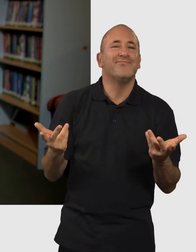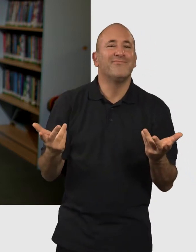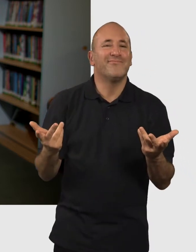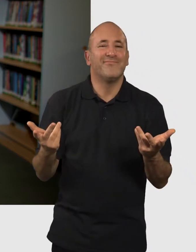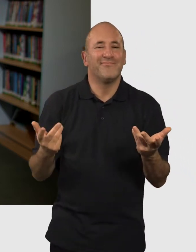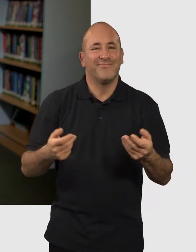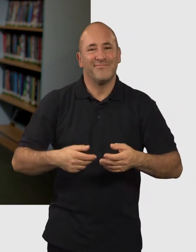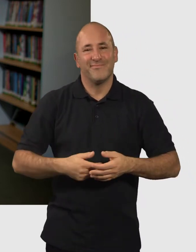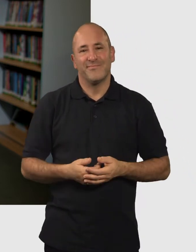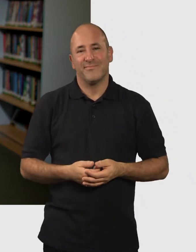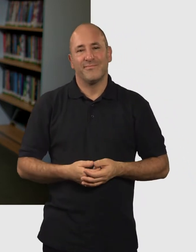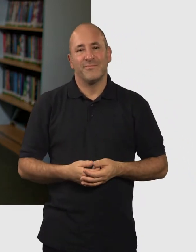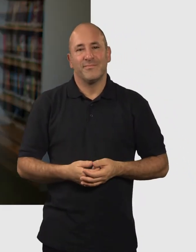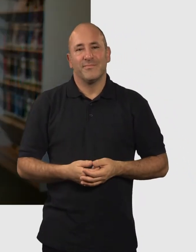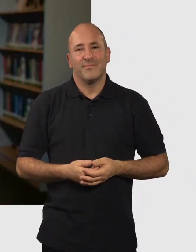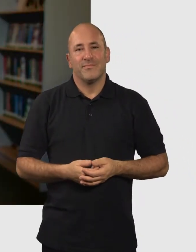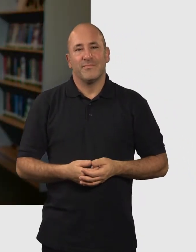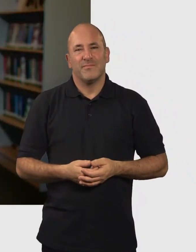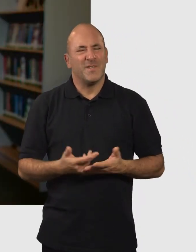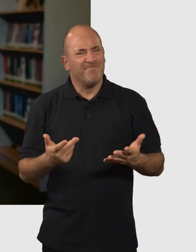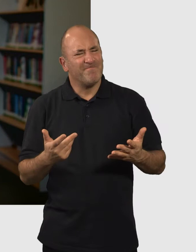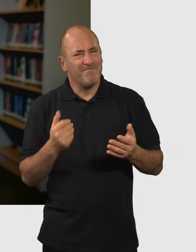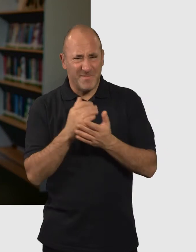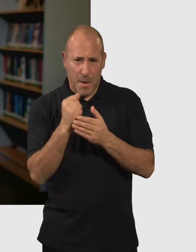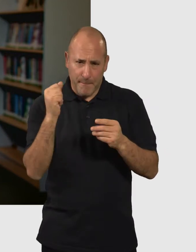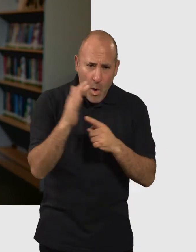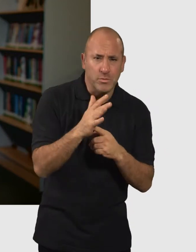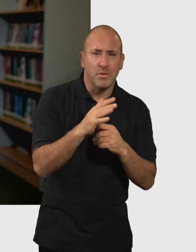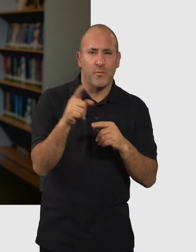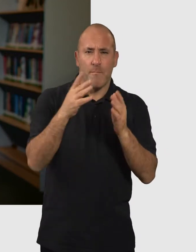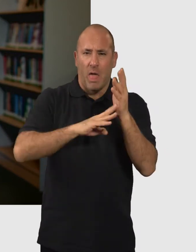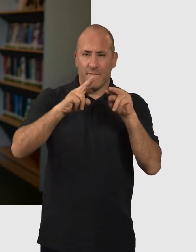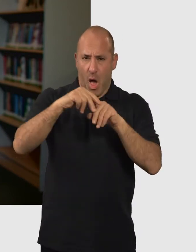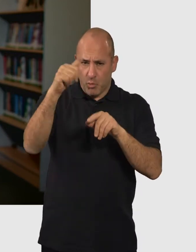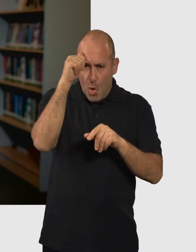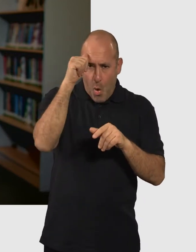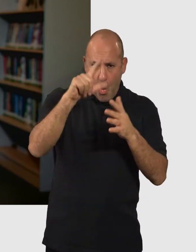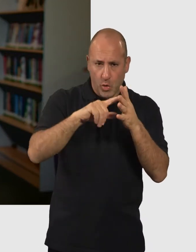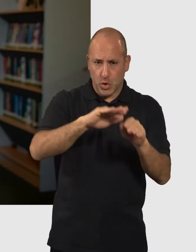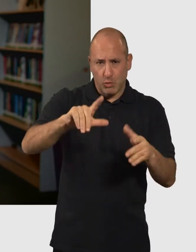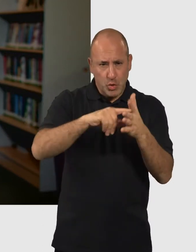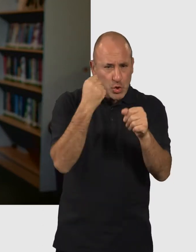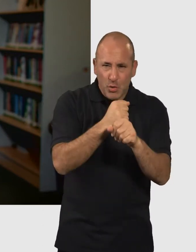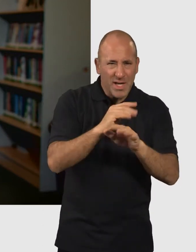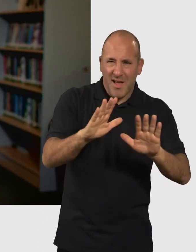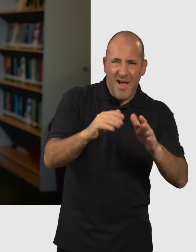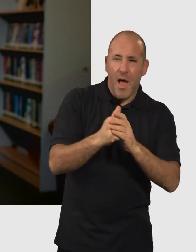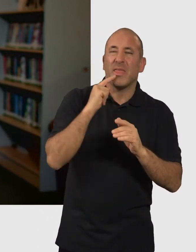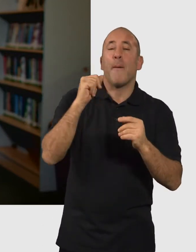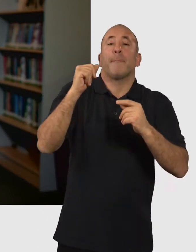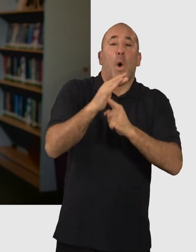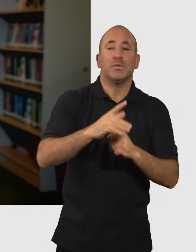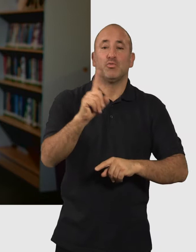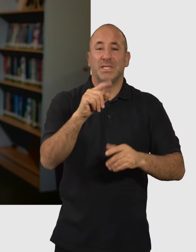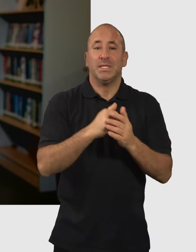older, I know that's not going to be realistic. I don't think it's important for them to know what they're doing necessarily. I think it's important